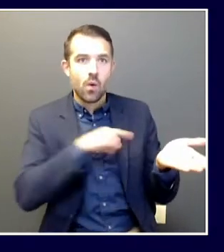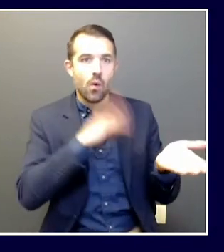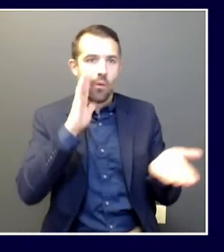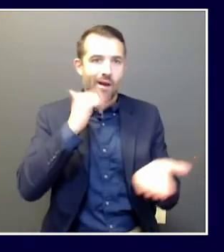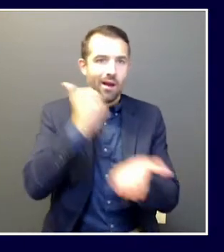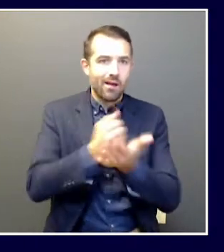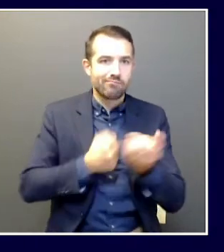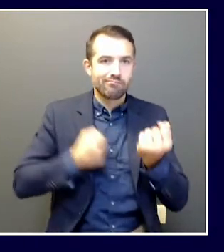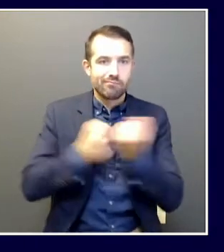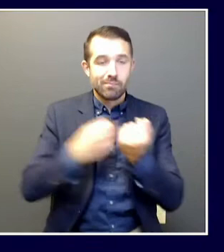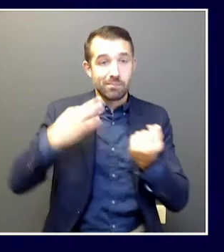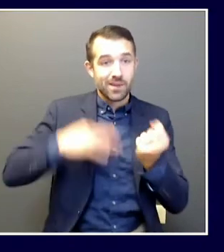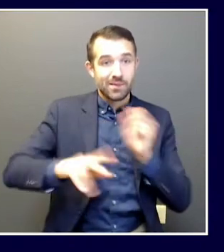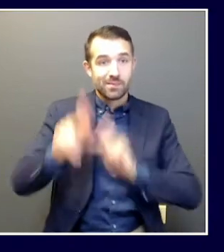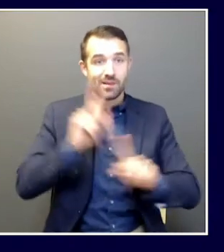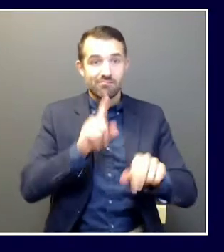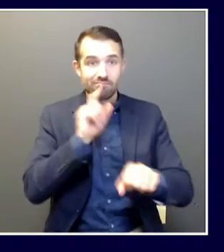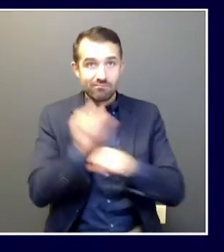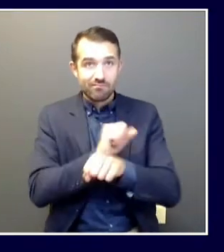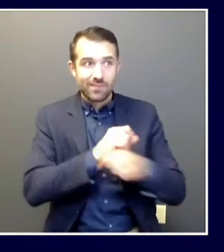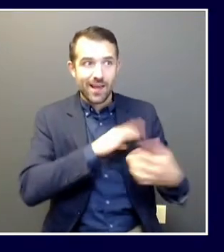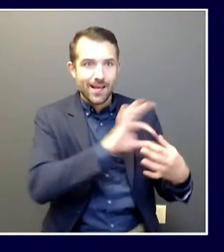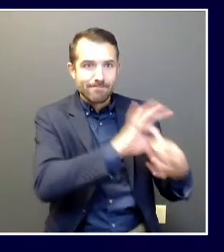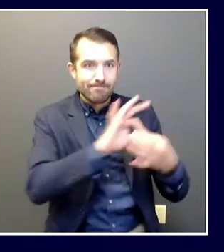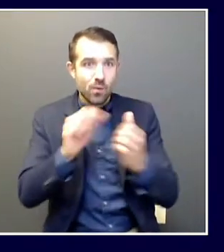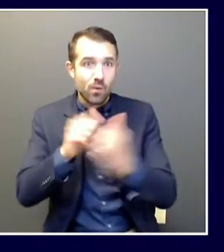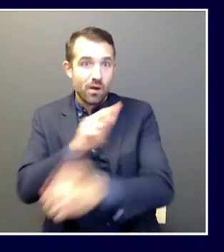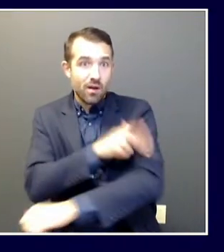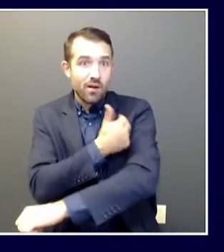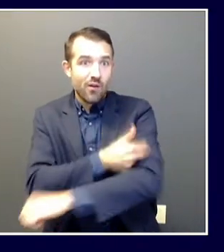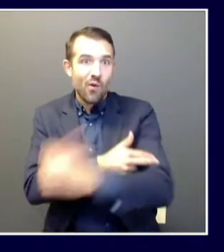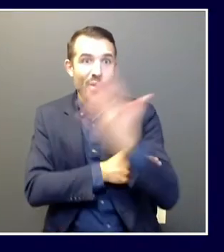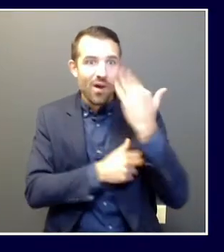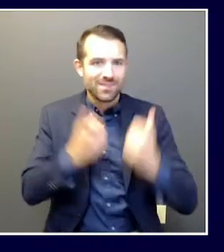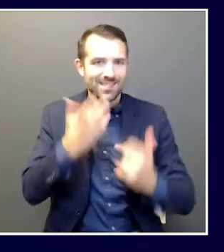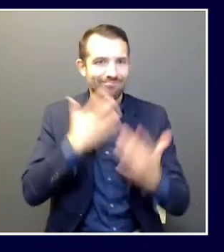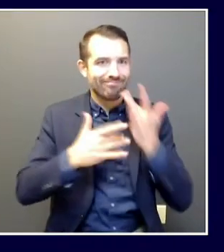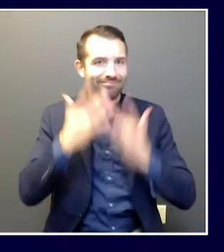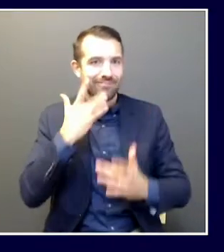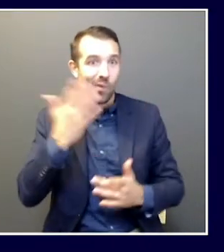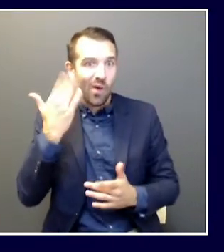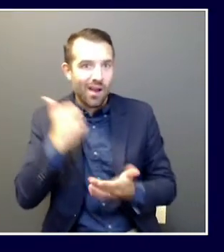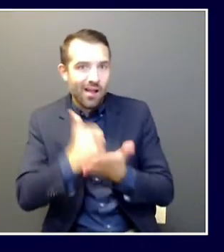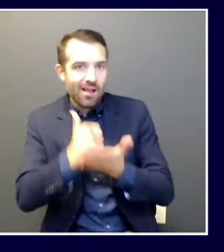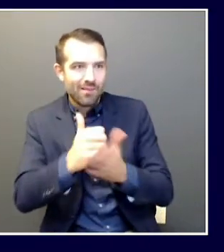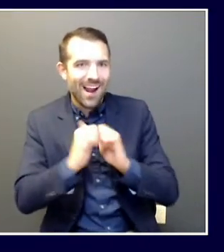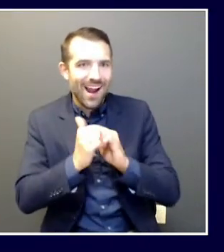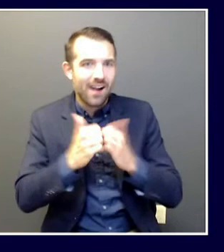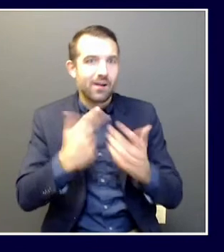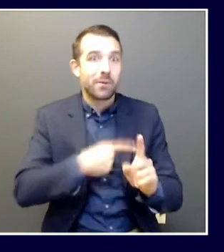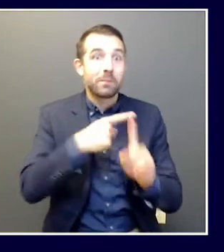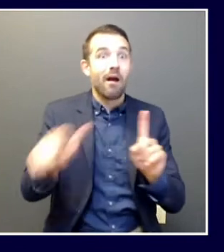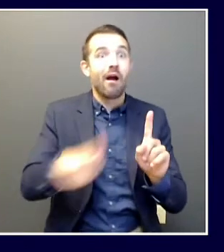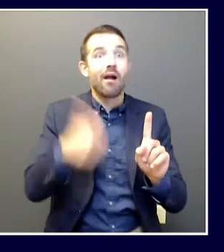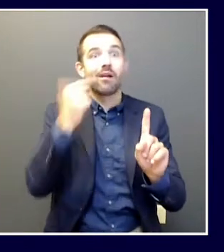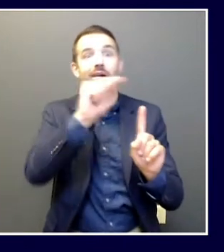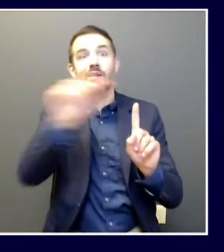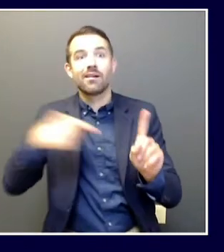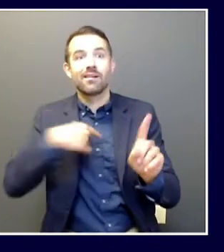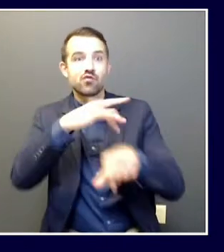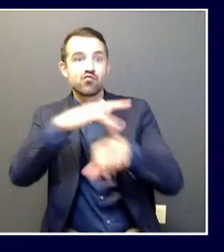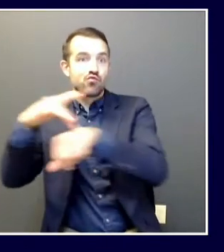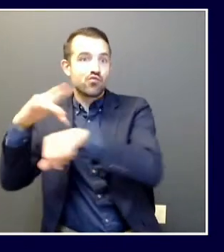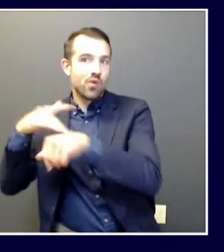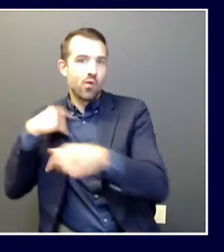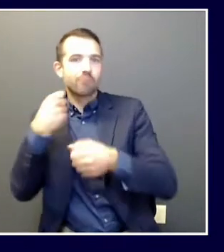with the hospital to figure out why it has shortages and how we can help, but also looking at our regional resources. That will be done on a daily basis.